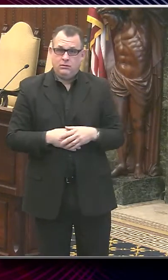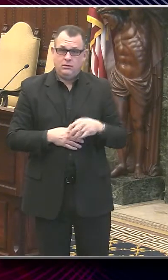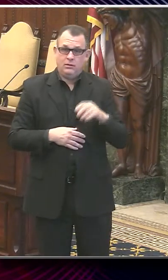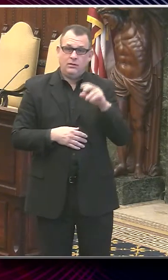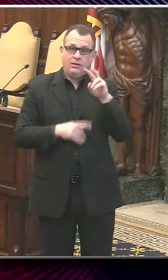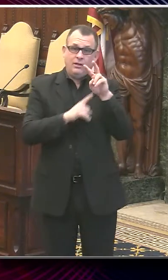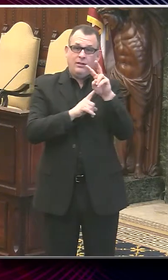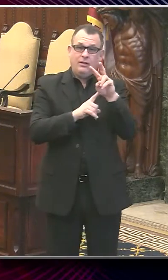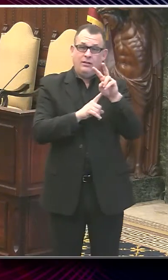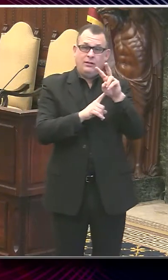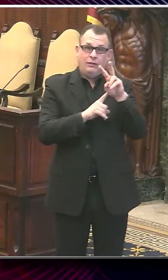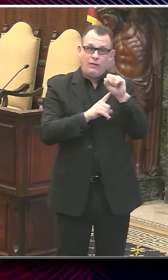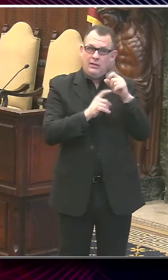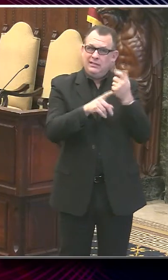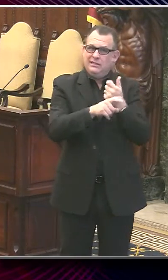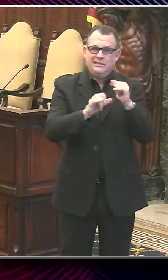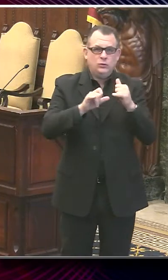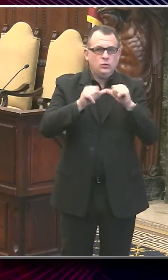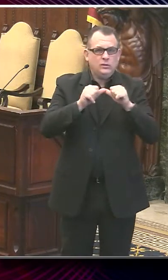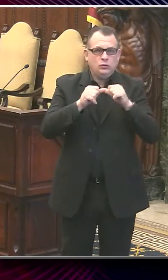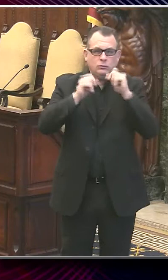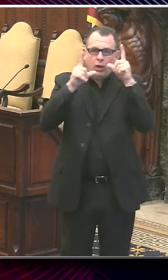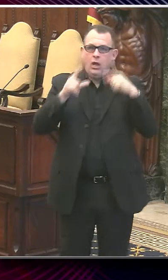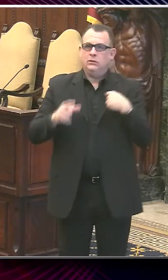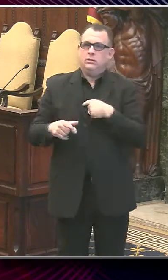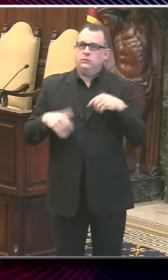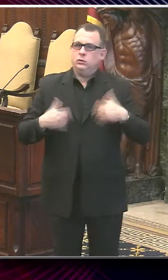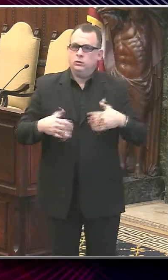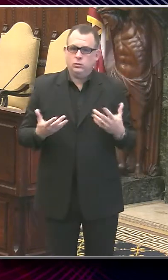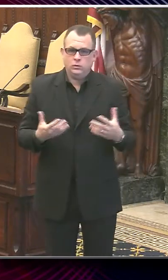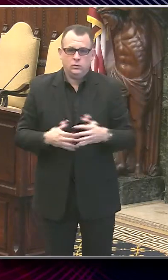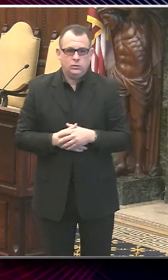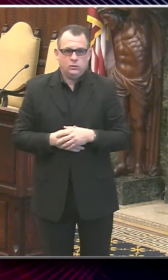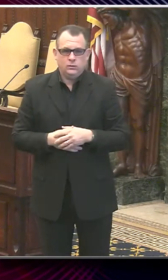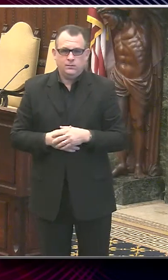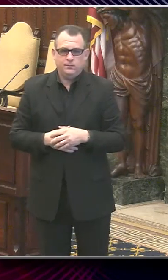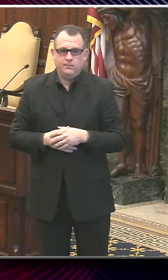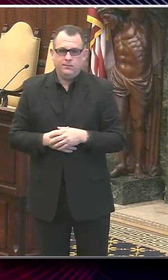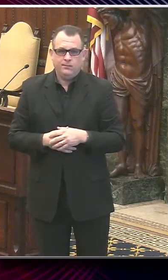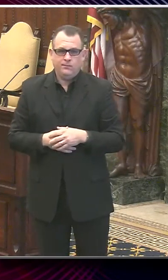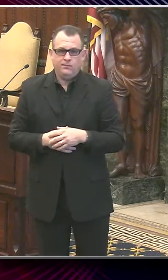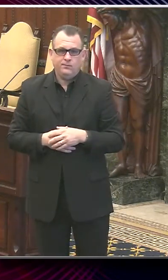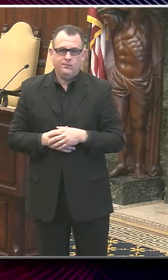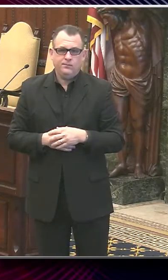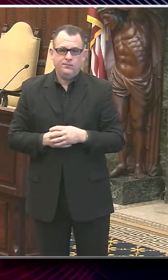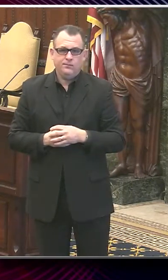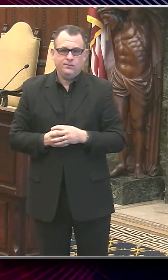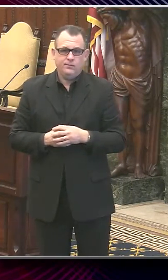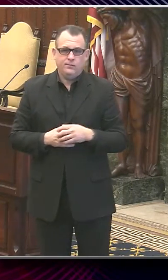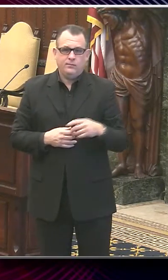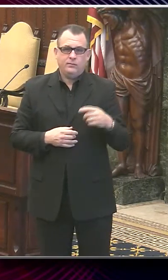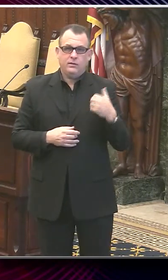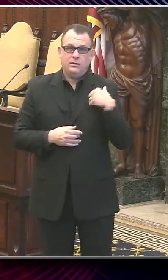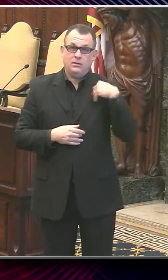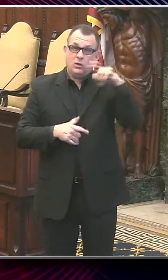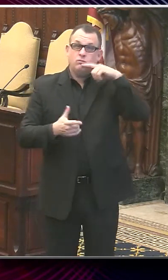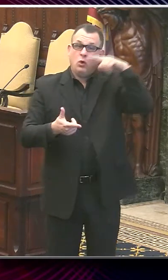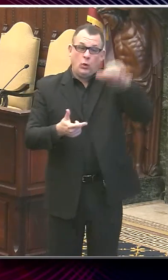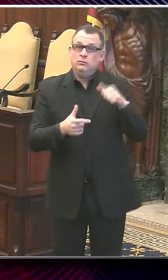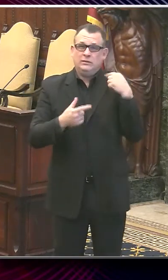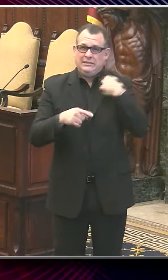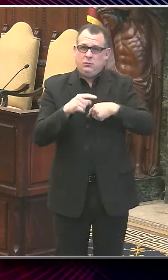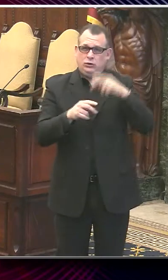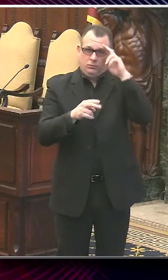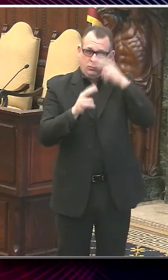us. Now, how are our hospitals doing? We hit a low back on March 7th of 203 people with